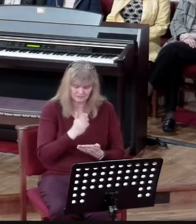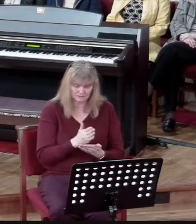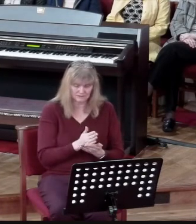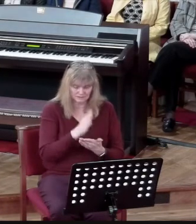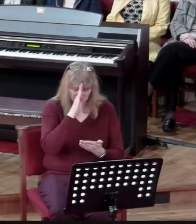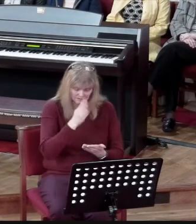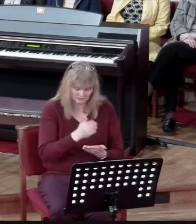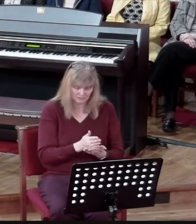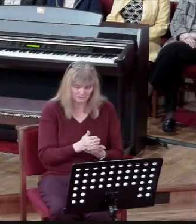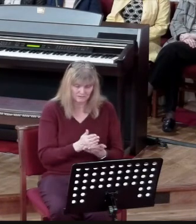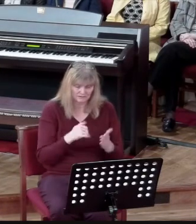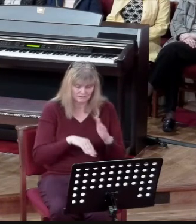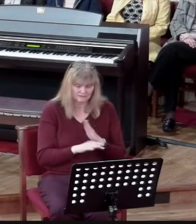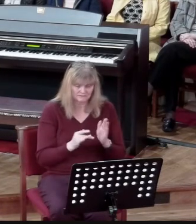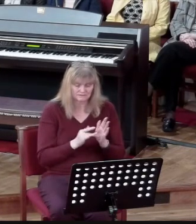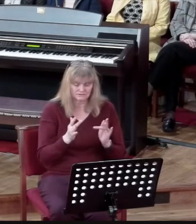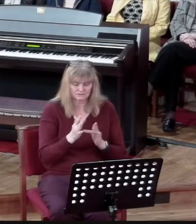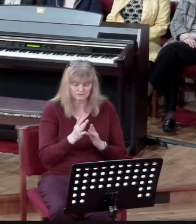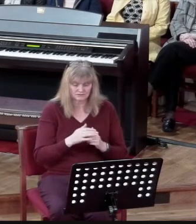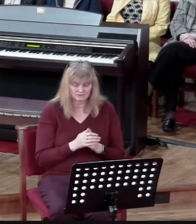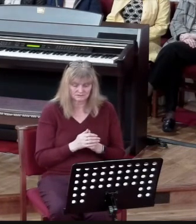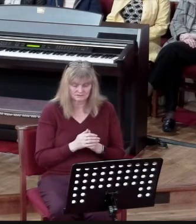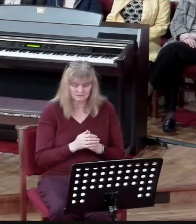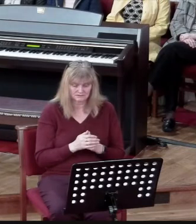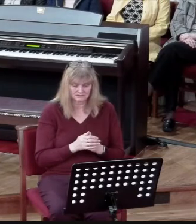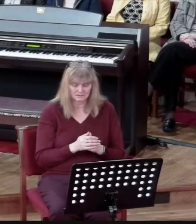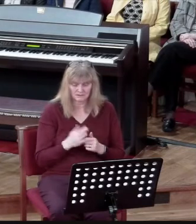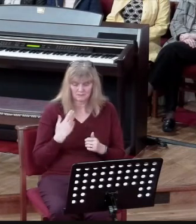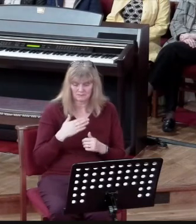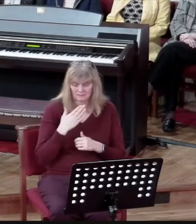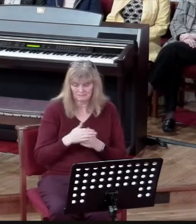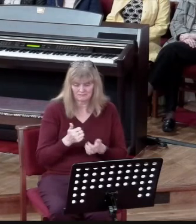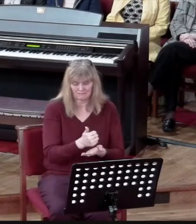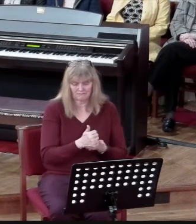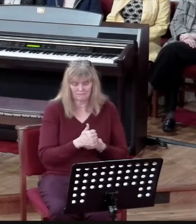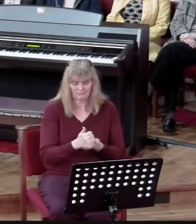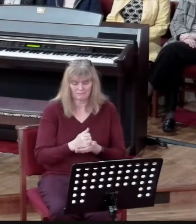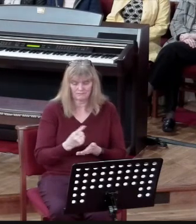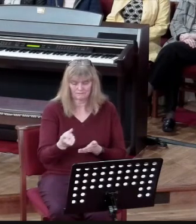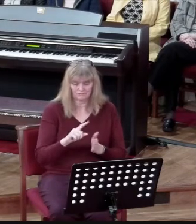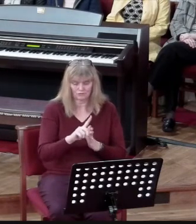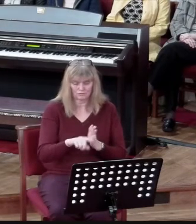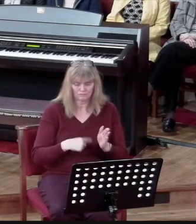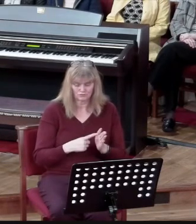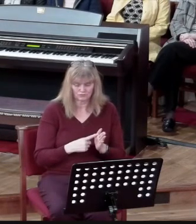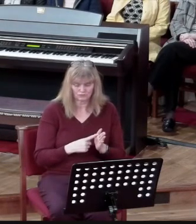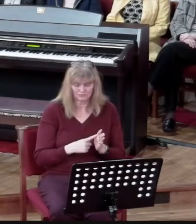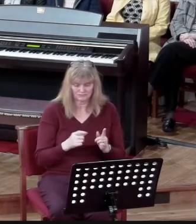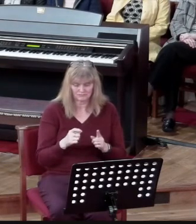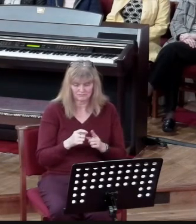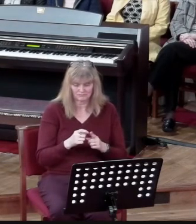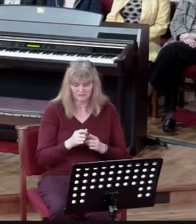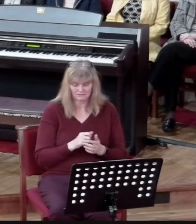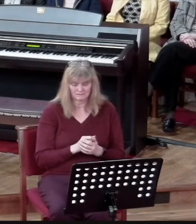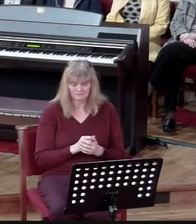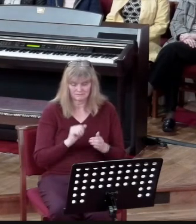the help, the insight of John before he can get going. And that's so true to life in a